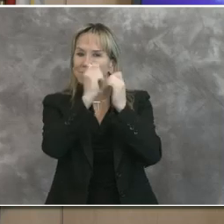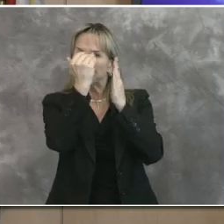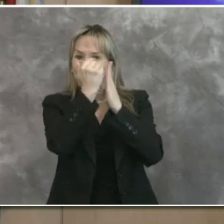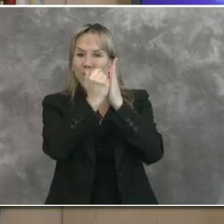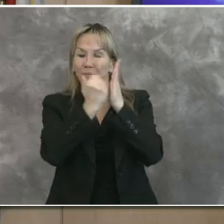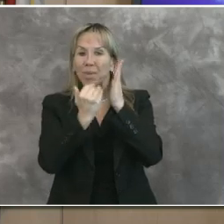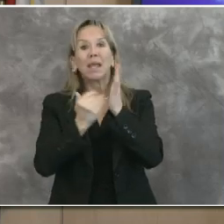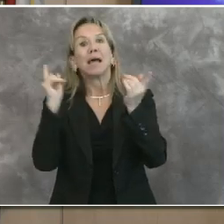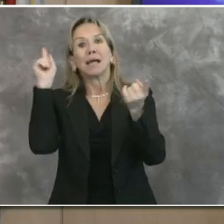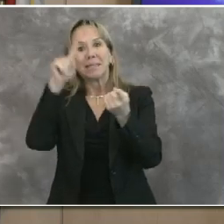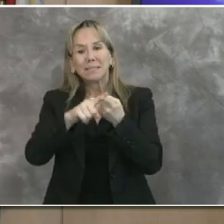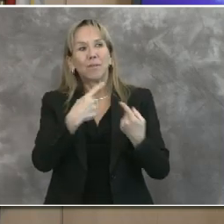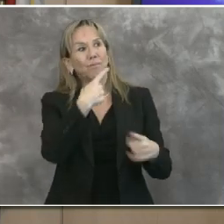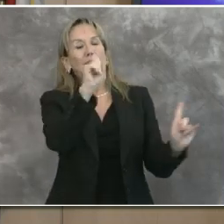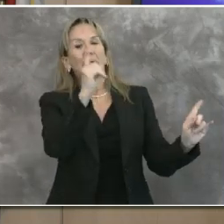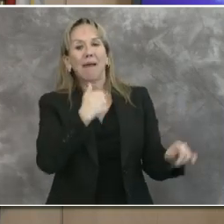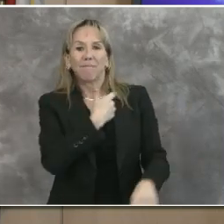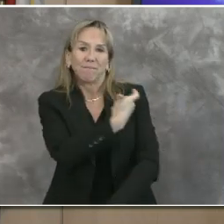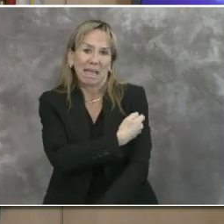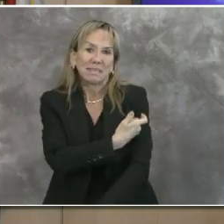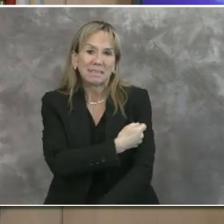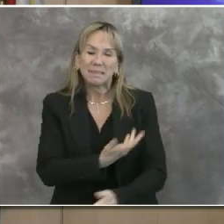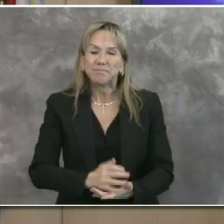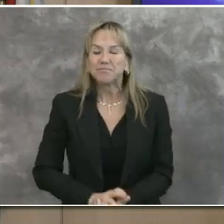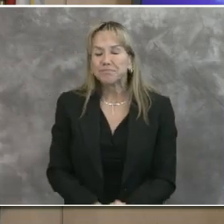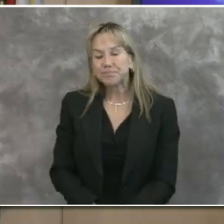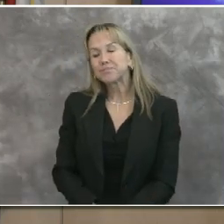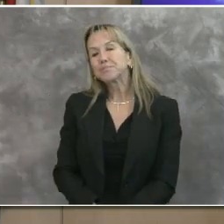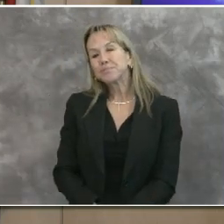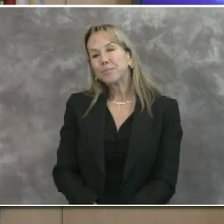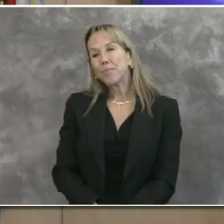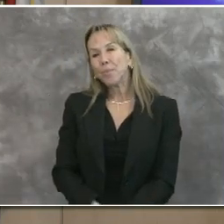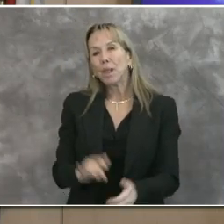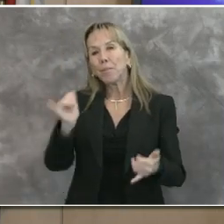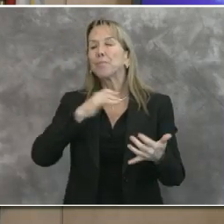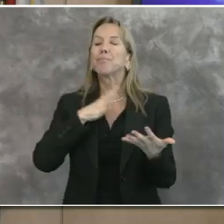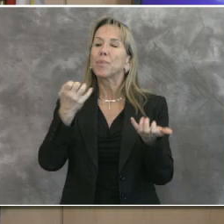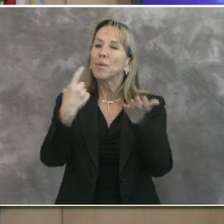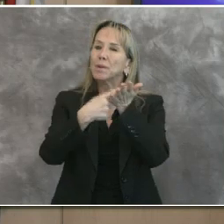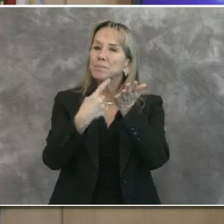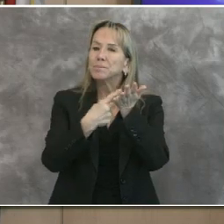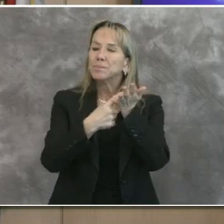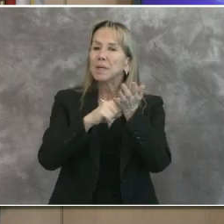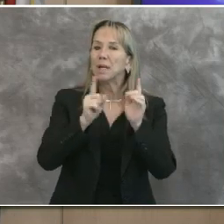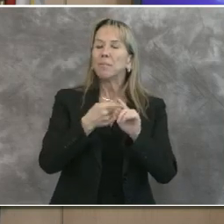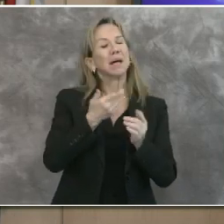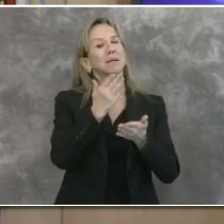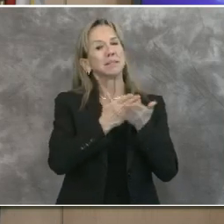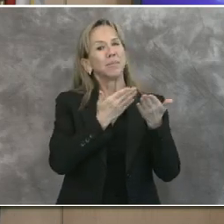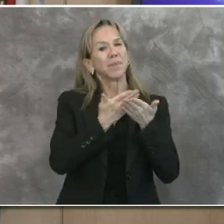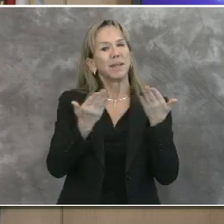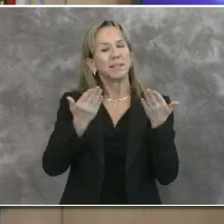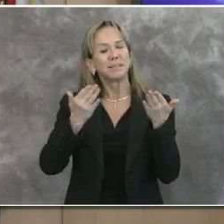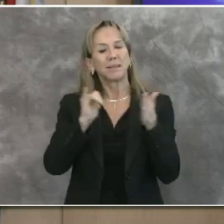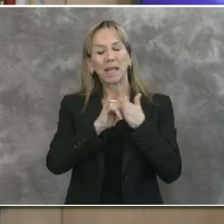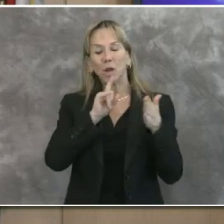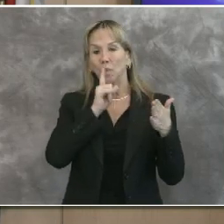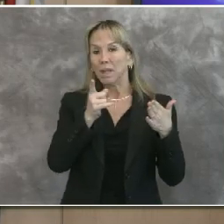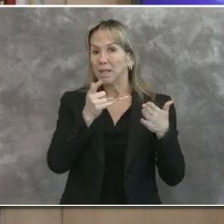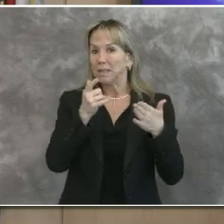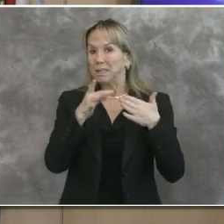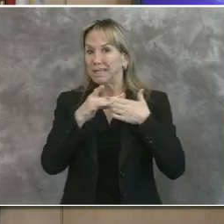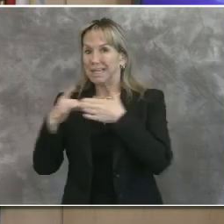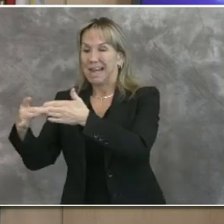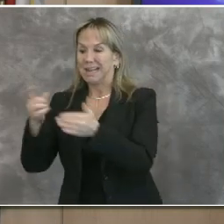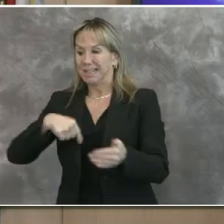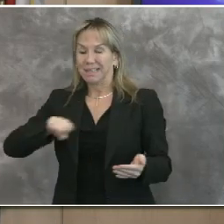have a vaccine. I want to talk for just a minute about a couple of the things that are guiding a lot of our actions here at the county as we go into this mindset of